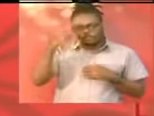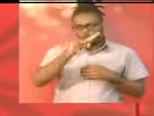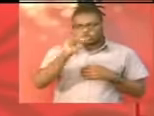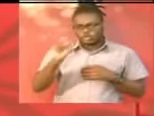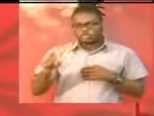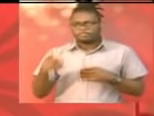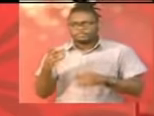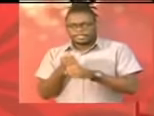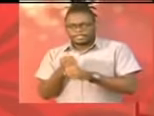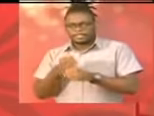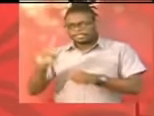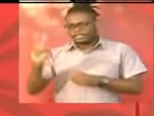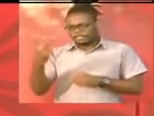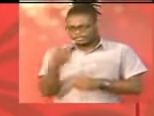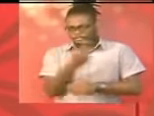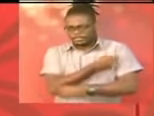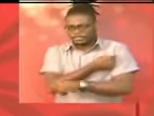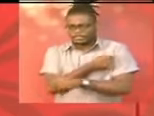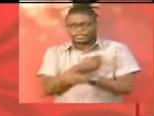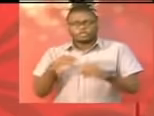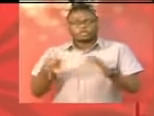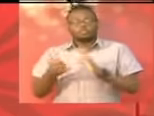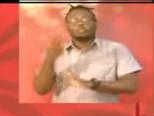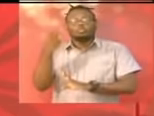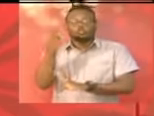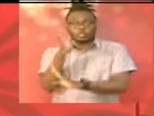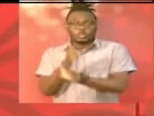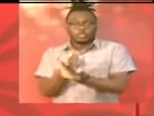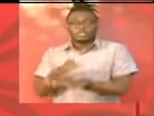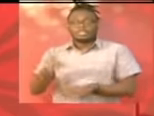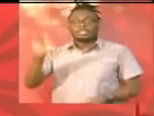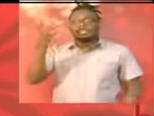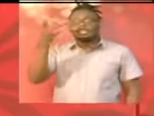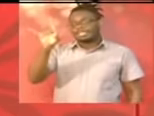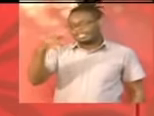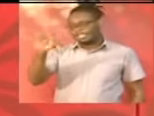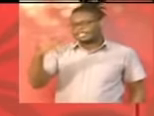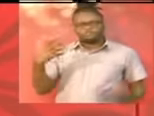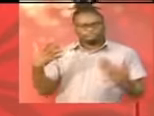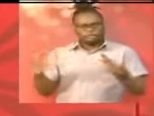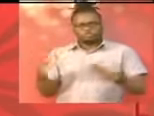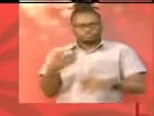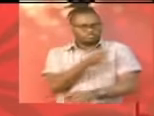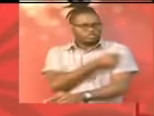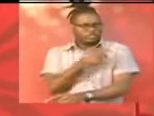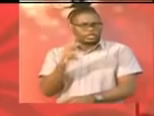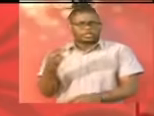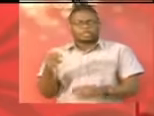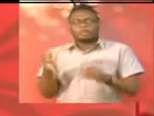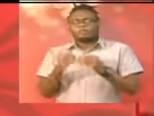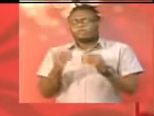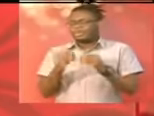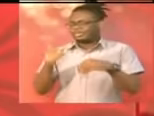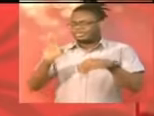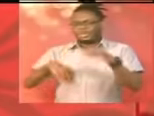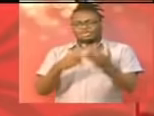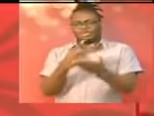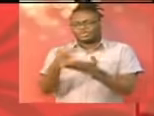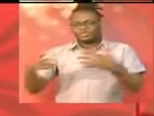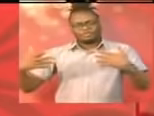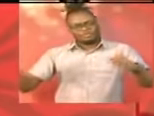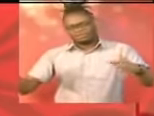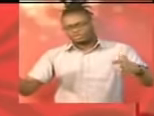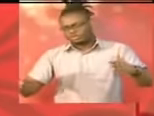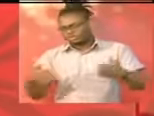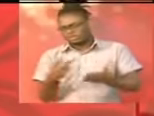dose on June 18th, which was more than 2 weeks ago, so I'm now fully vaccinated. I have to say that I was on a positive